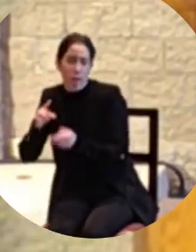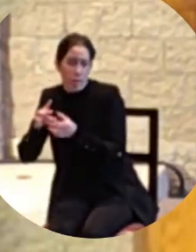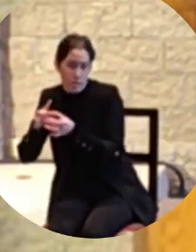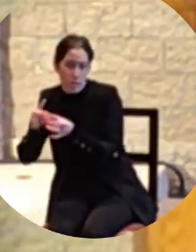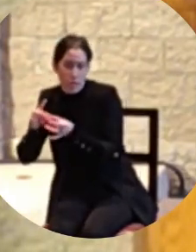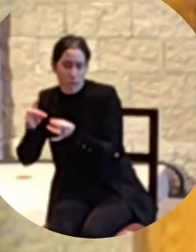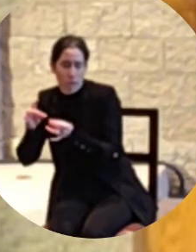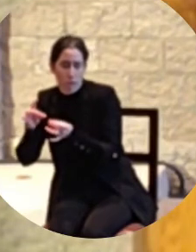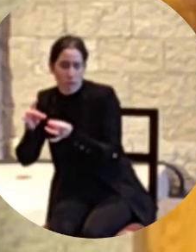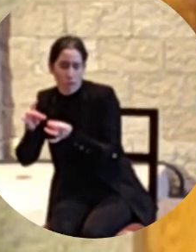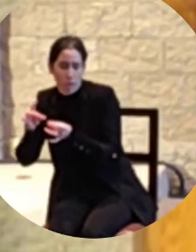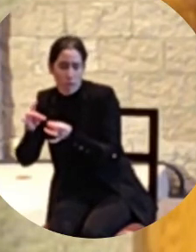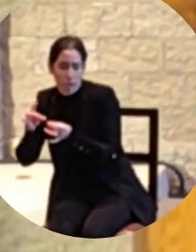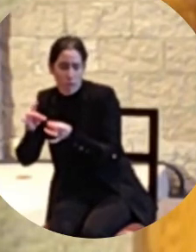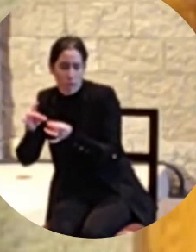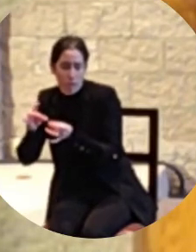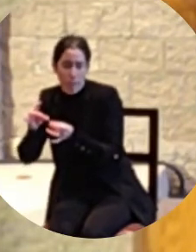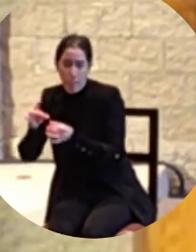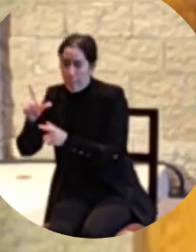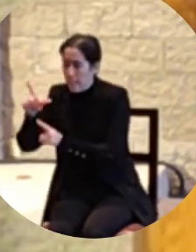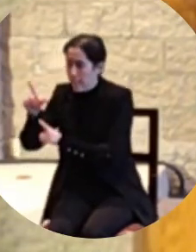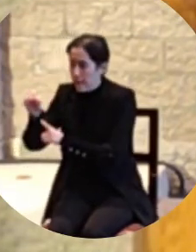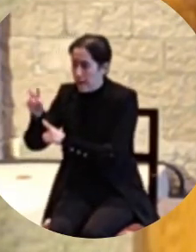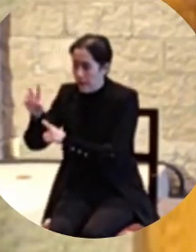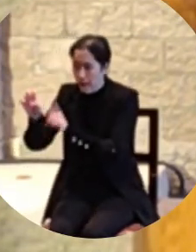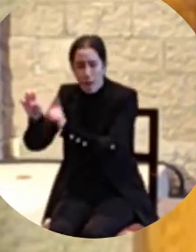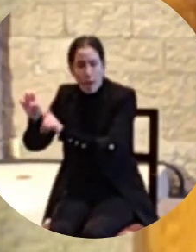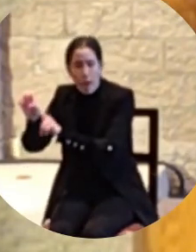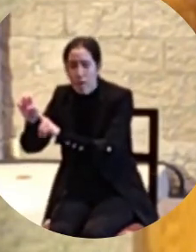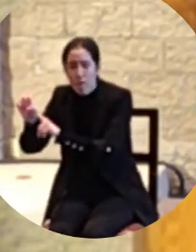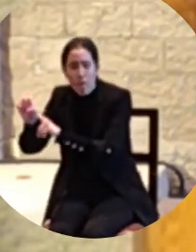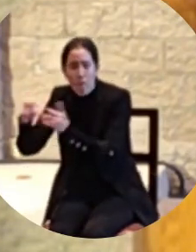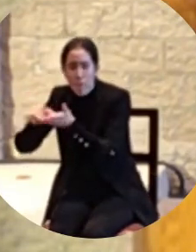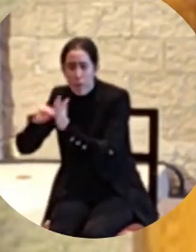the being with spirit, creation,